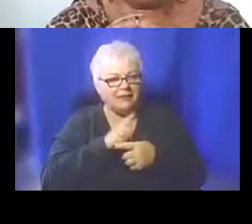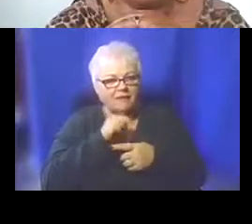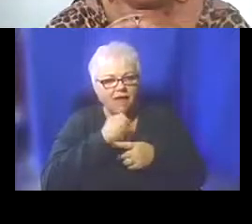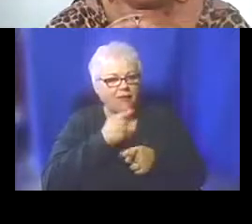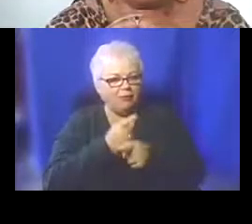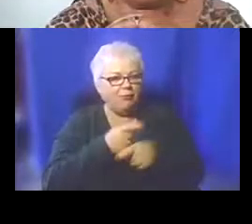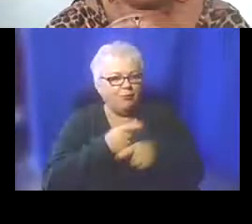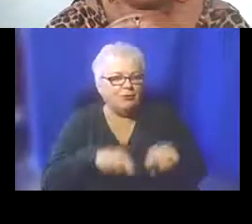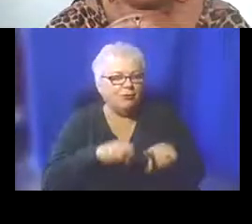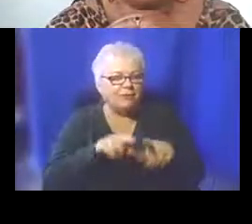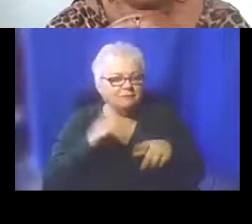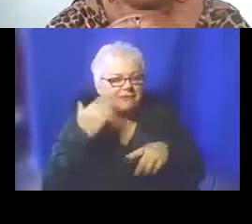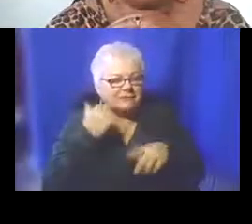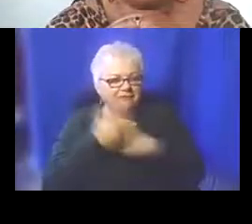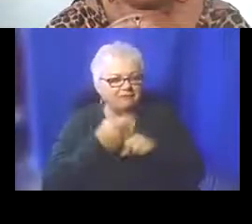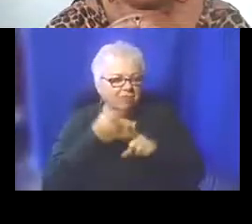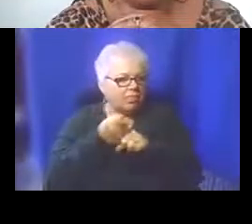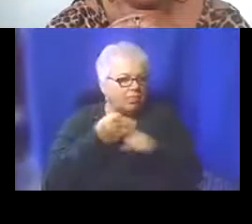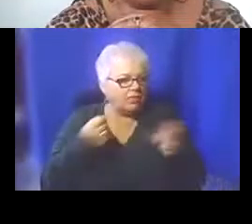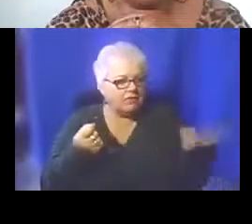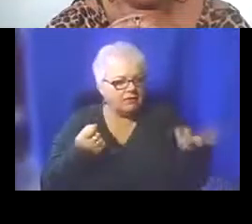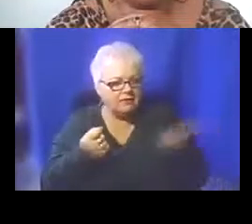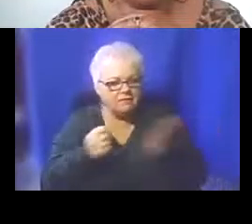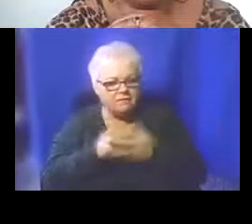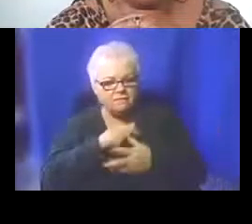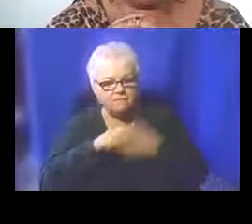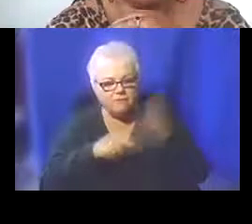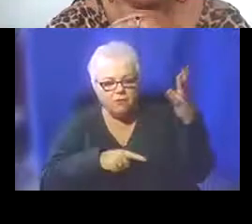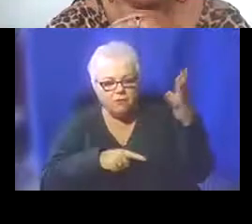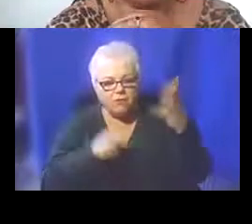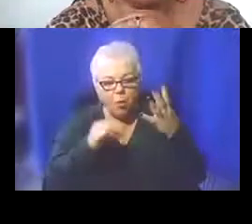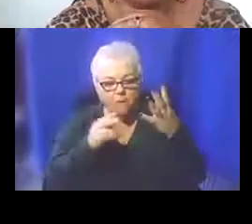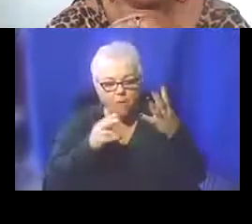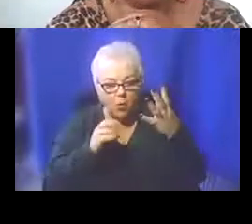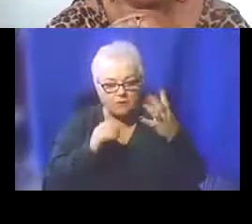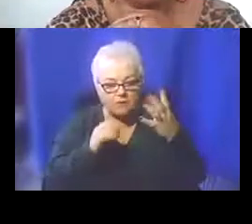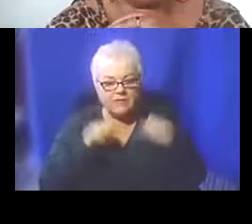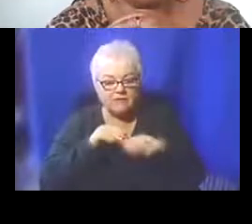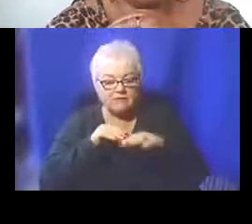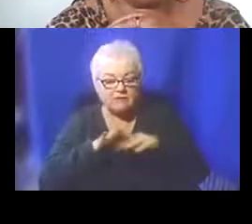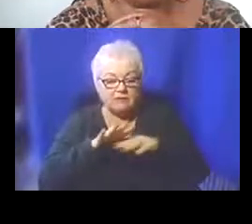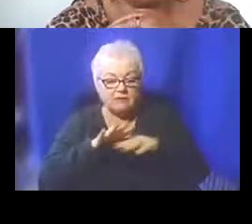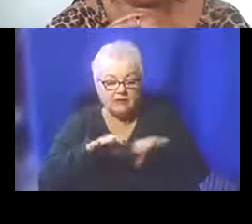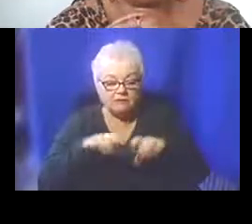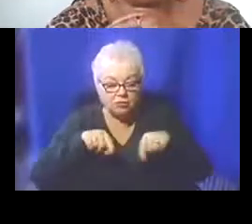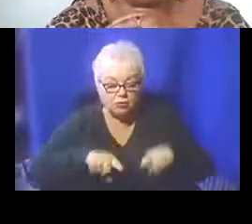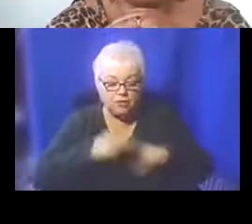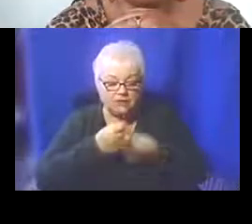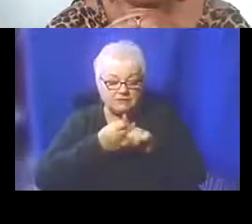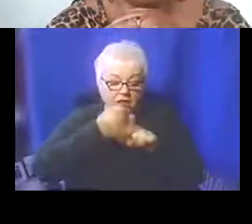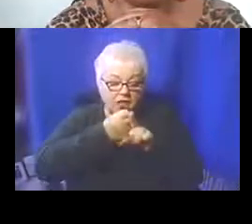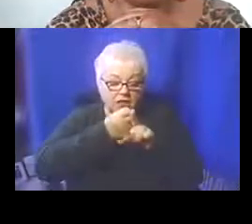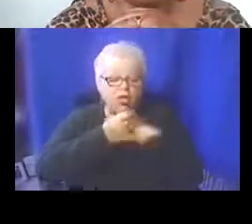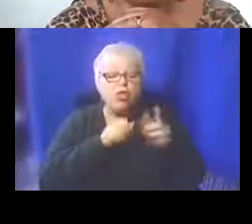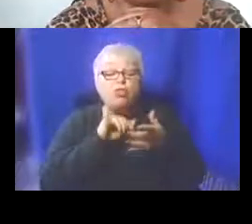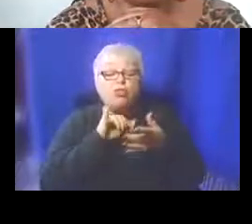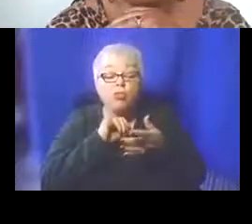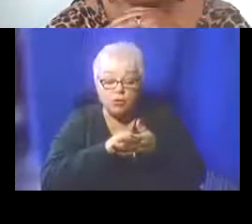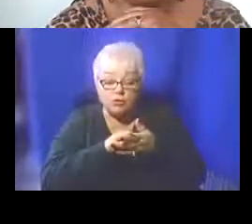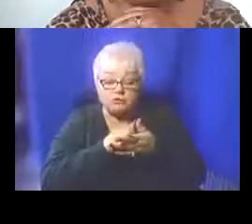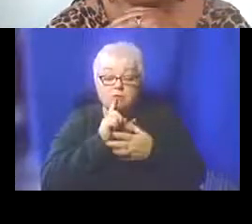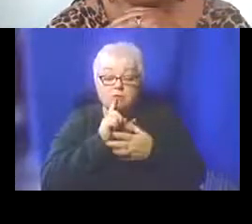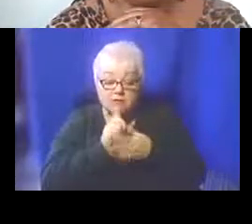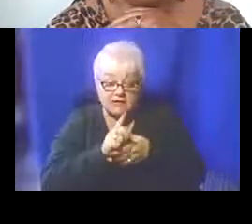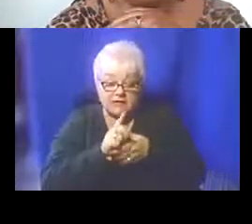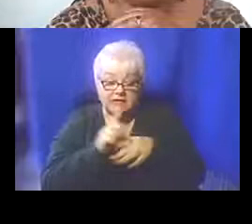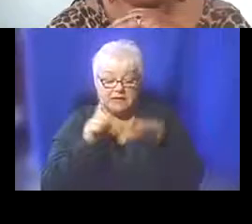situation. So those are the four hormones that can affect the behavior during the assault. And these hormones are really instrumental